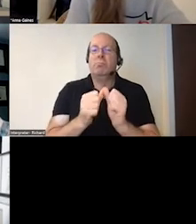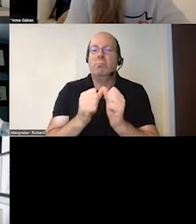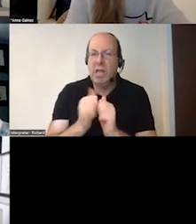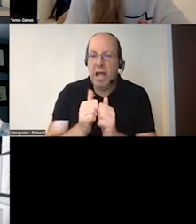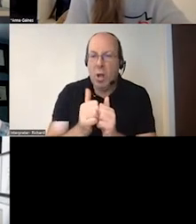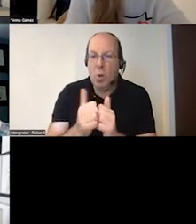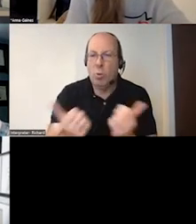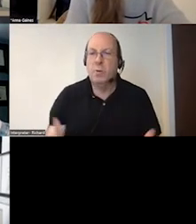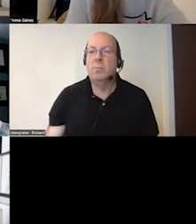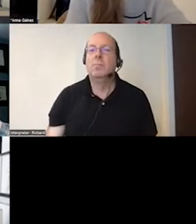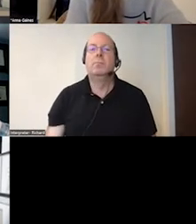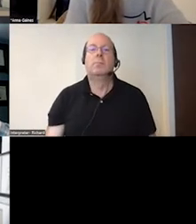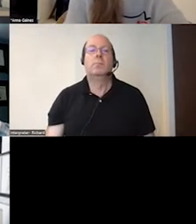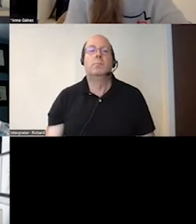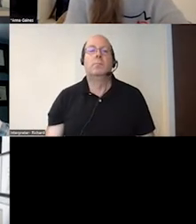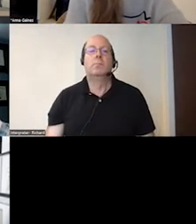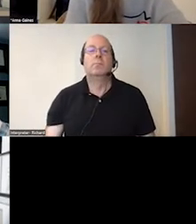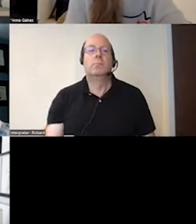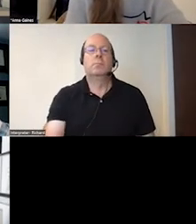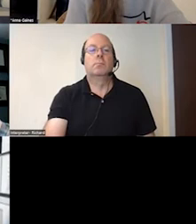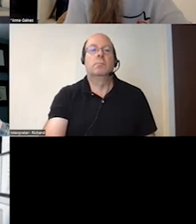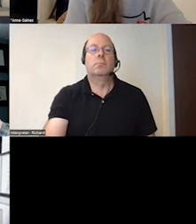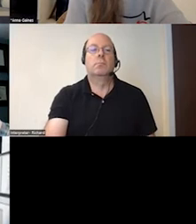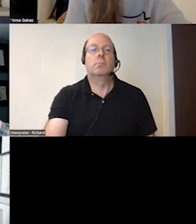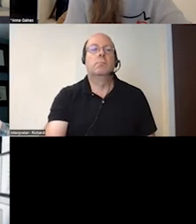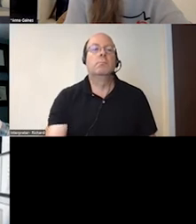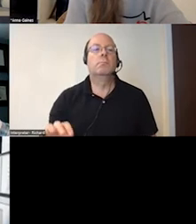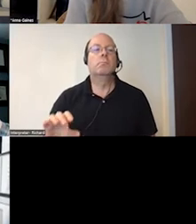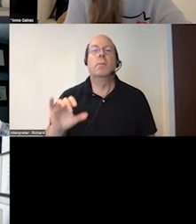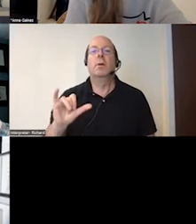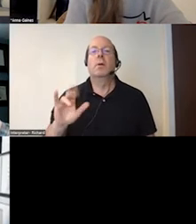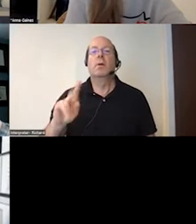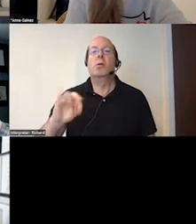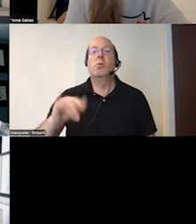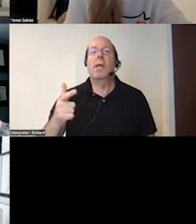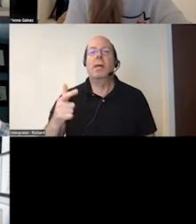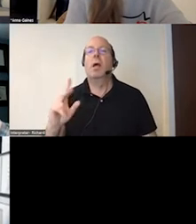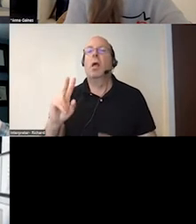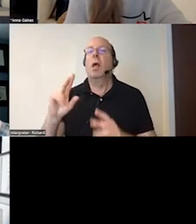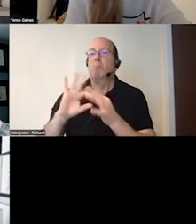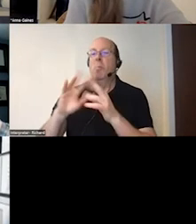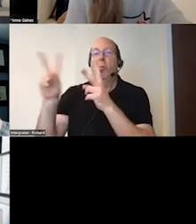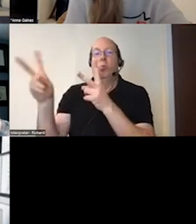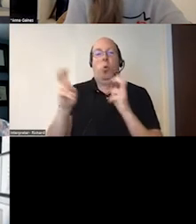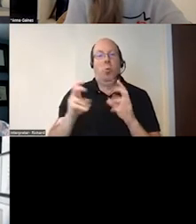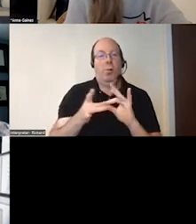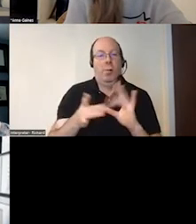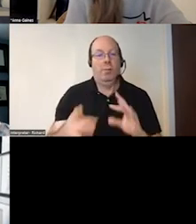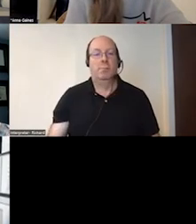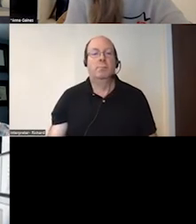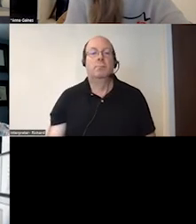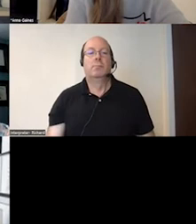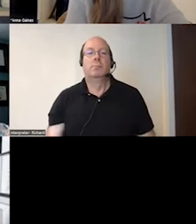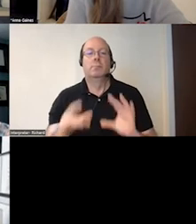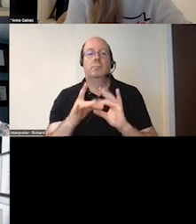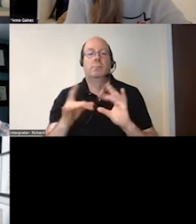I'd like to say a quote that I saw on LinkedIn, which is, why does it matter that